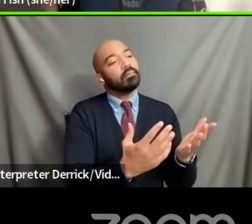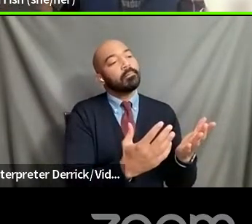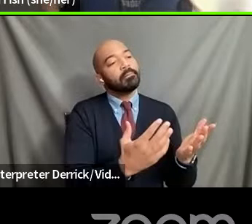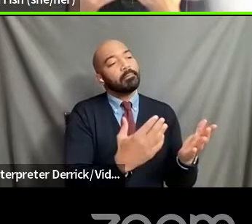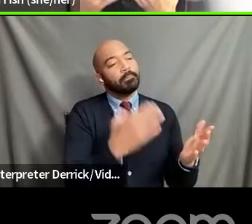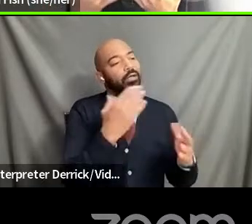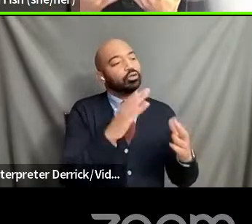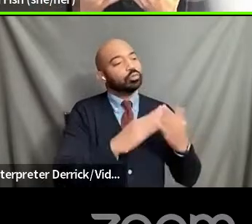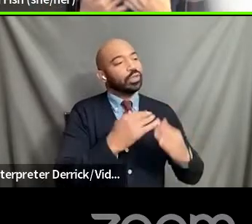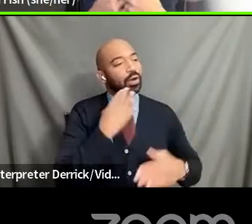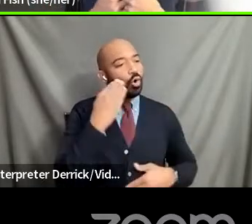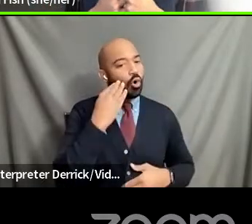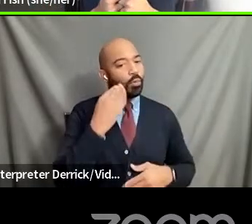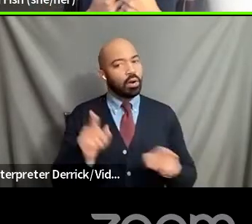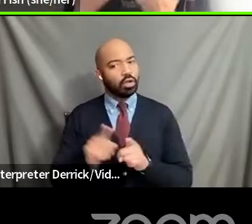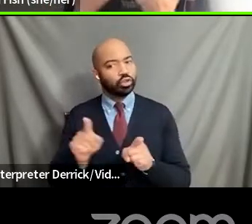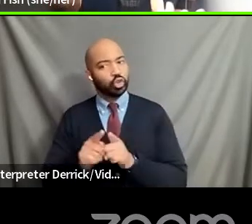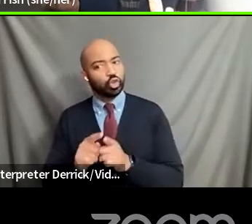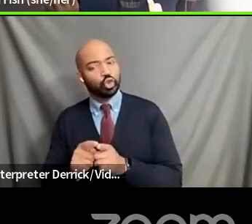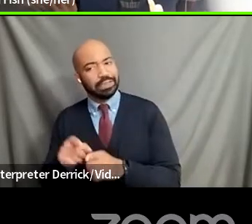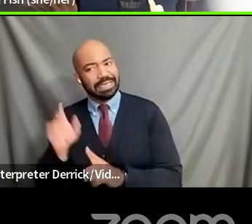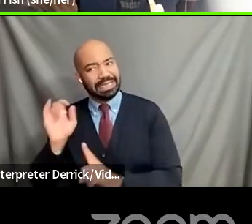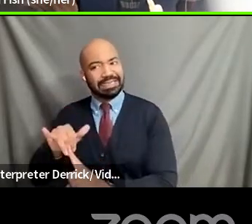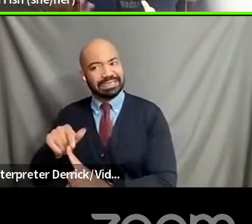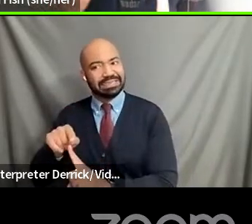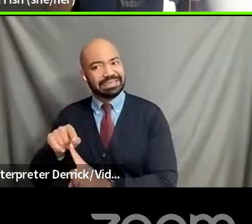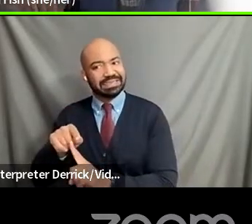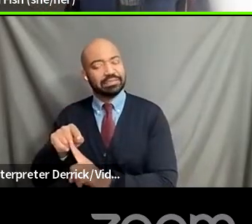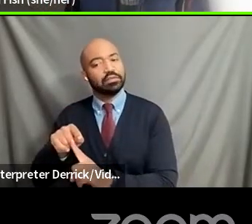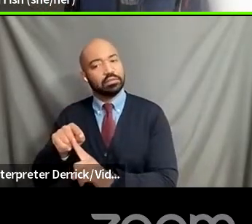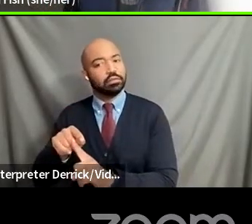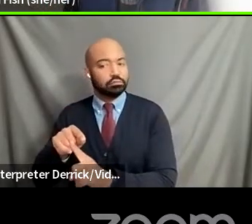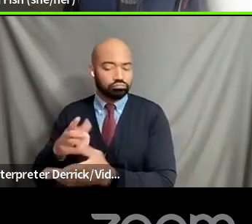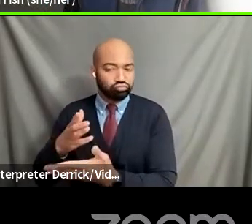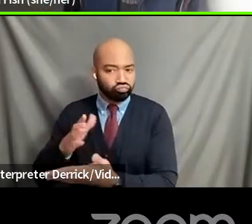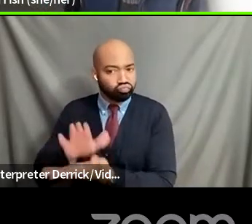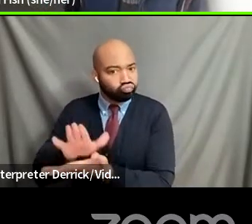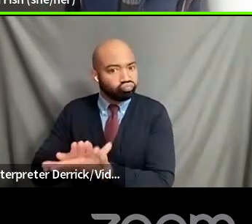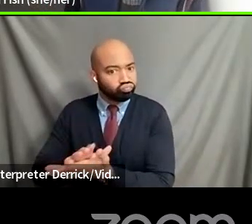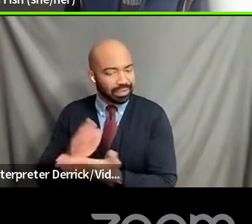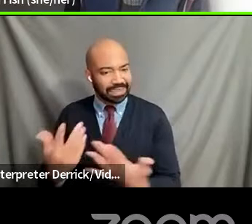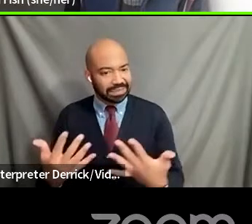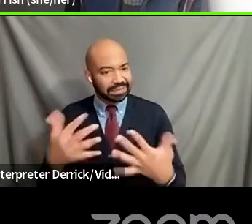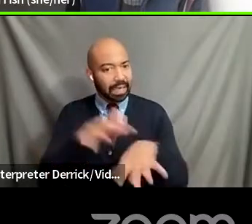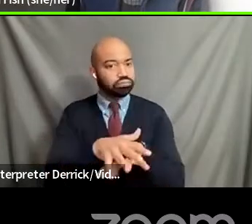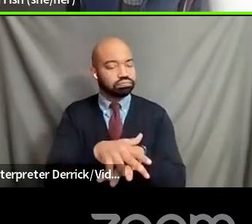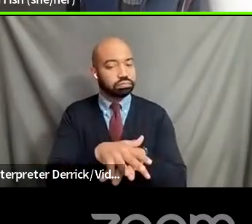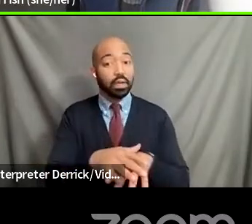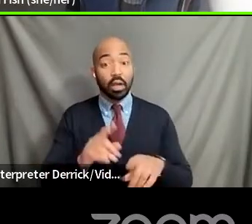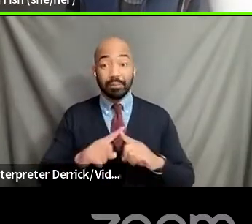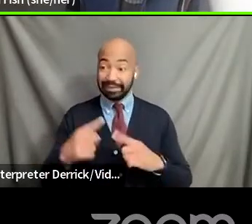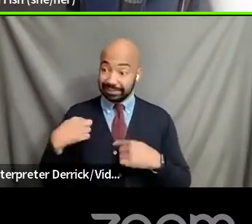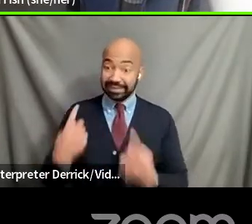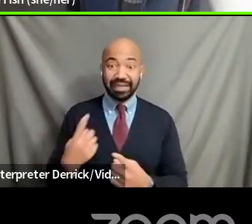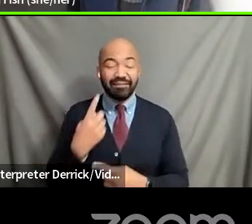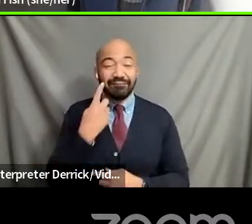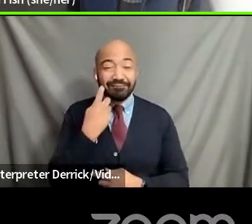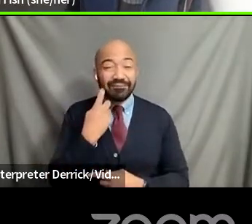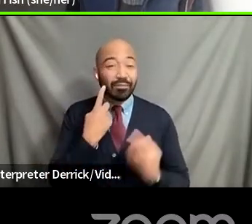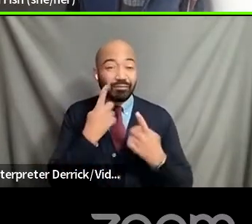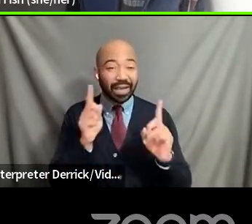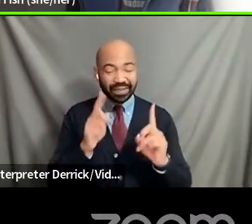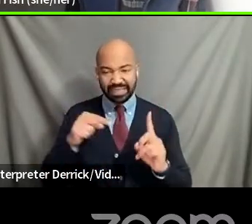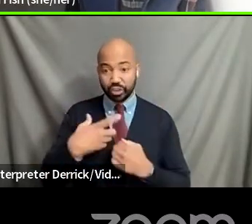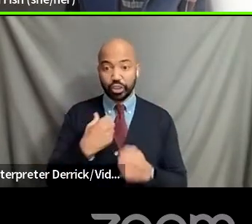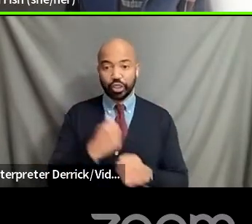okay, how do I reconcile the two of those? And it's through environmental justice. And it wasn't until this past year that I was actually able to finally partner with